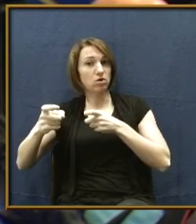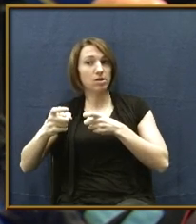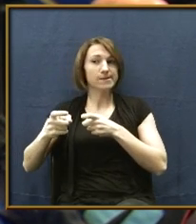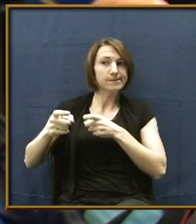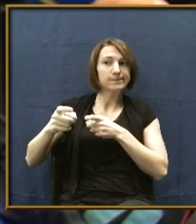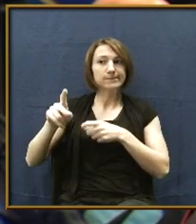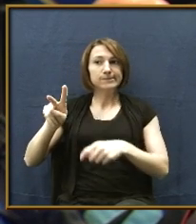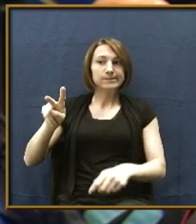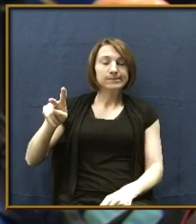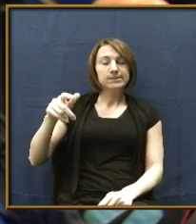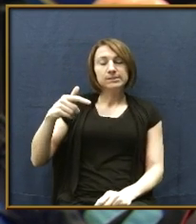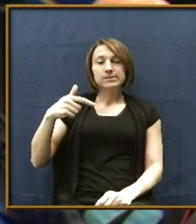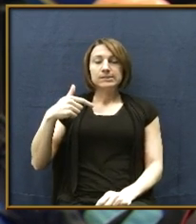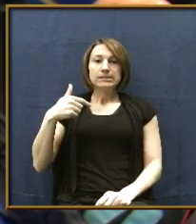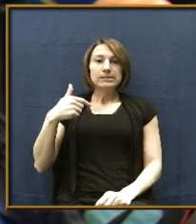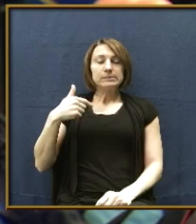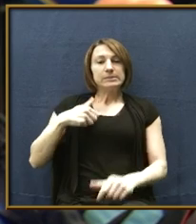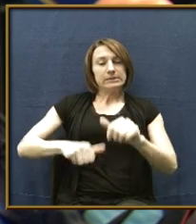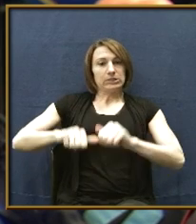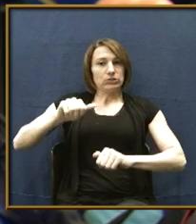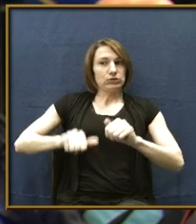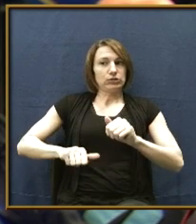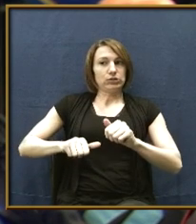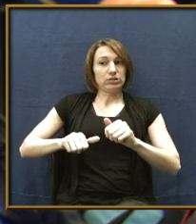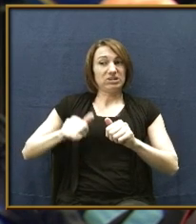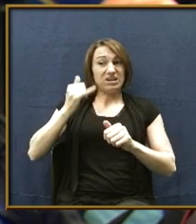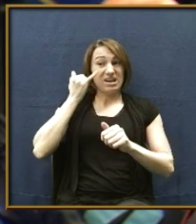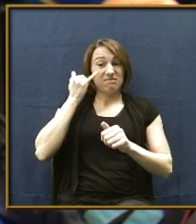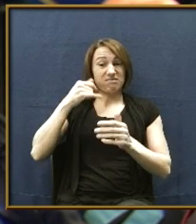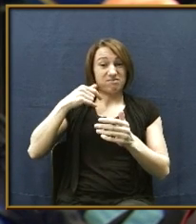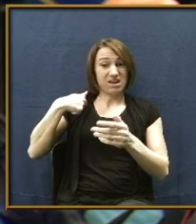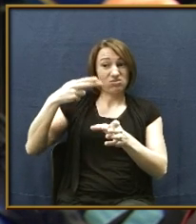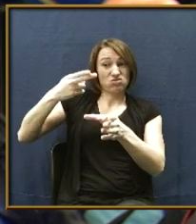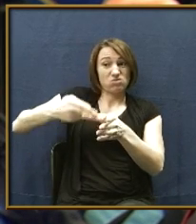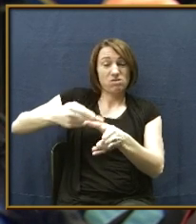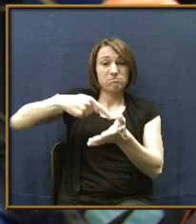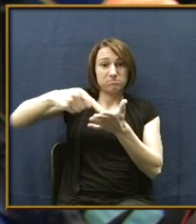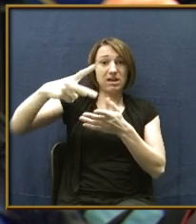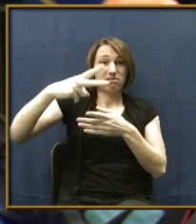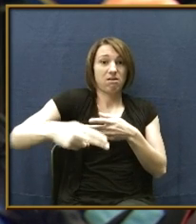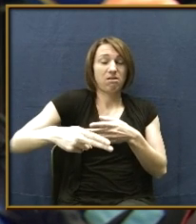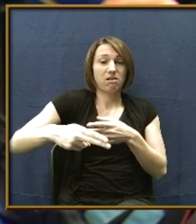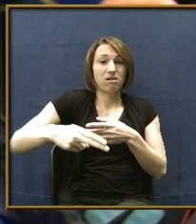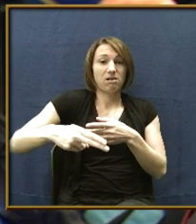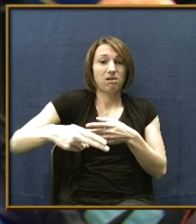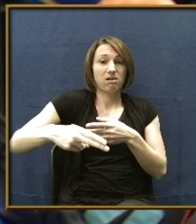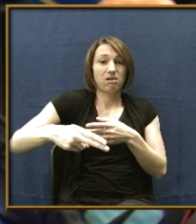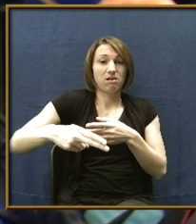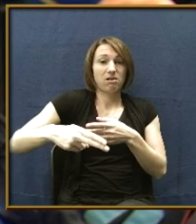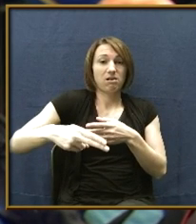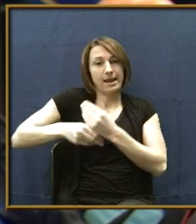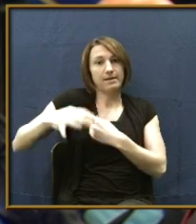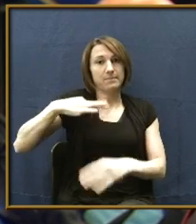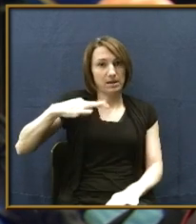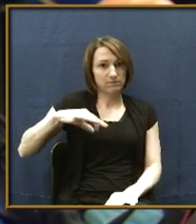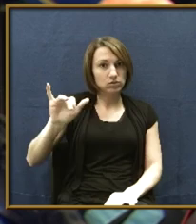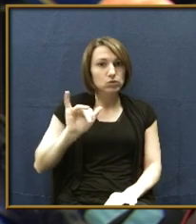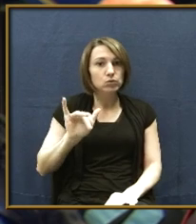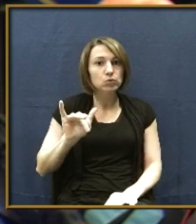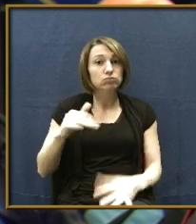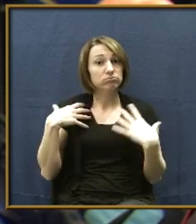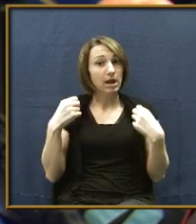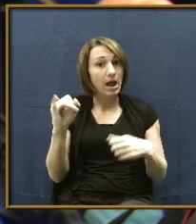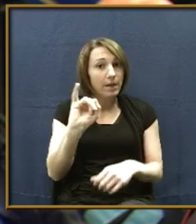position, and I discovered it would be a cut in my pay. But it did have a bit of an incentive. Benefits,